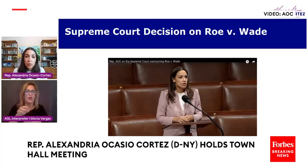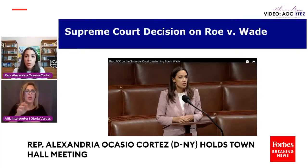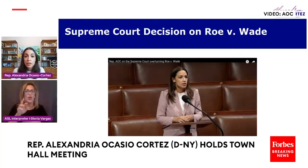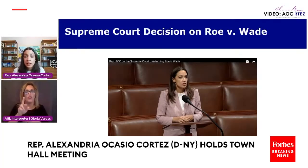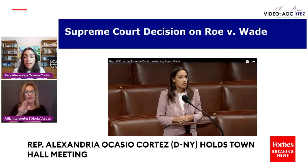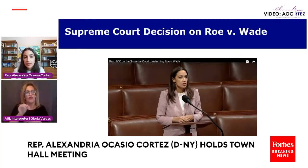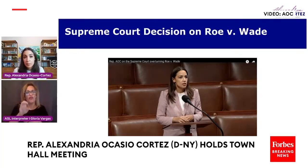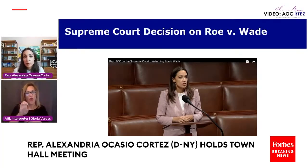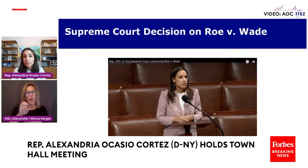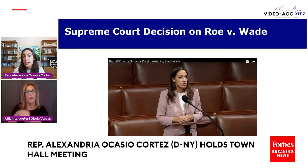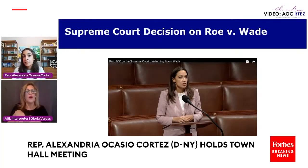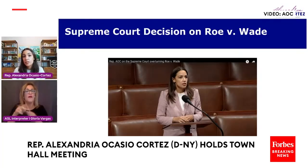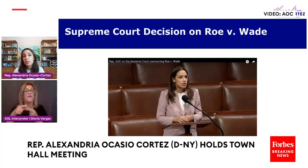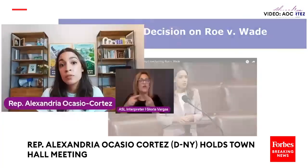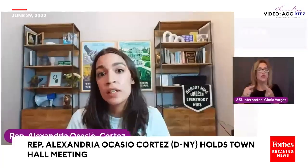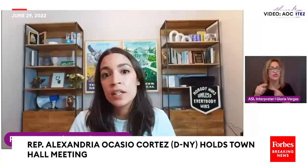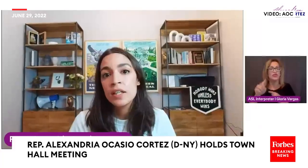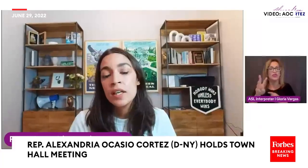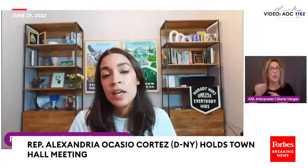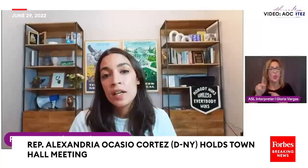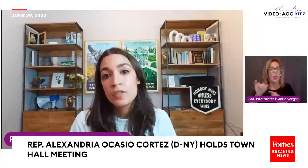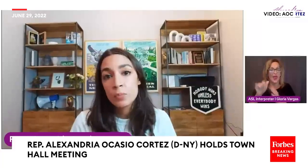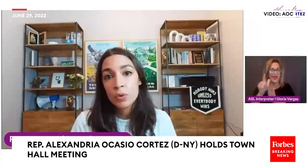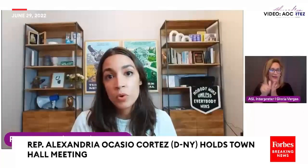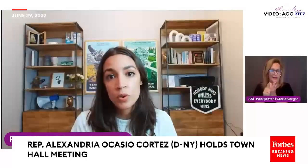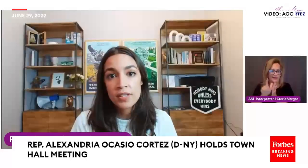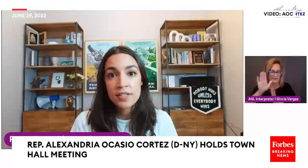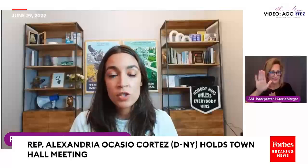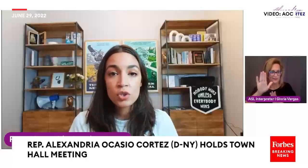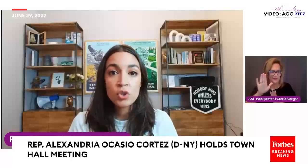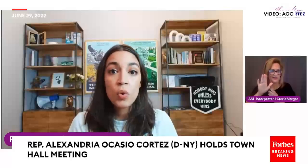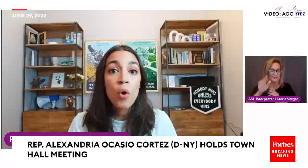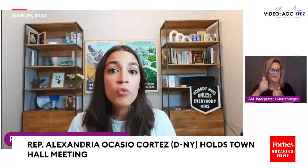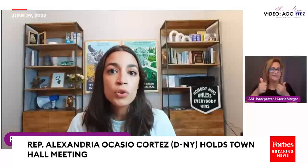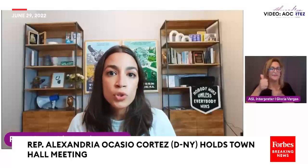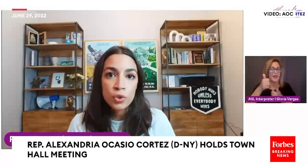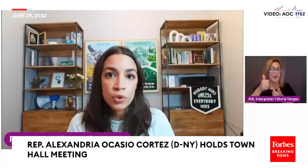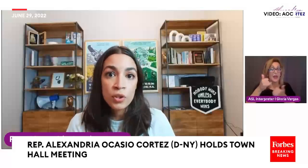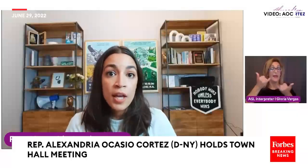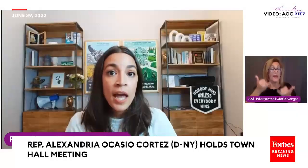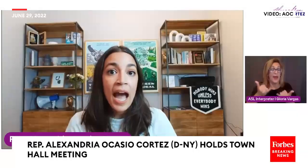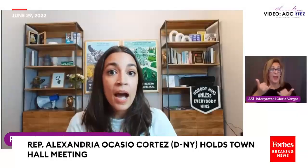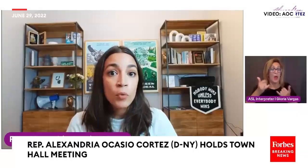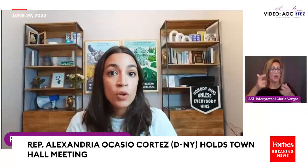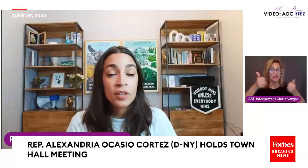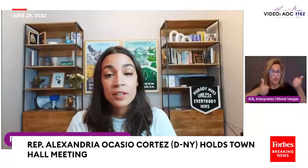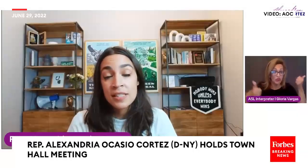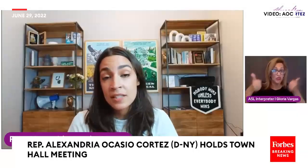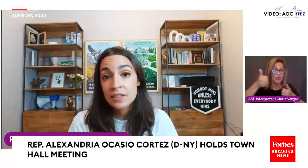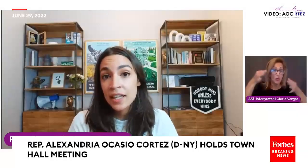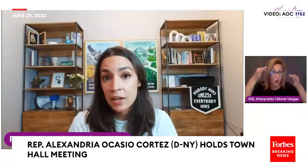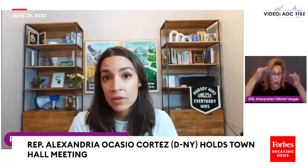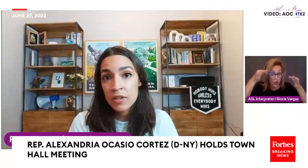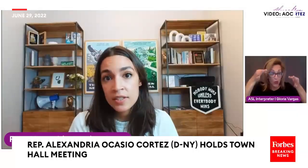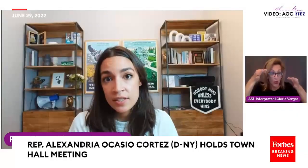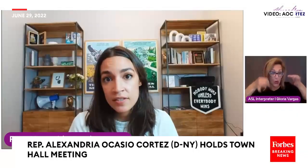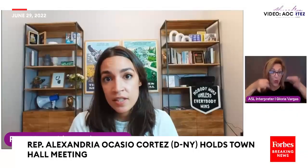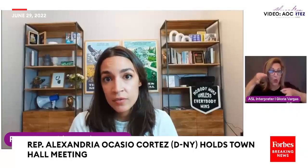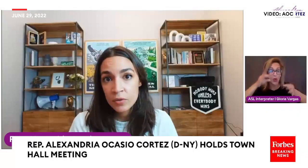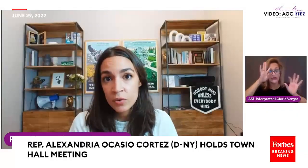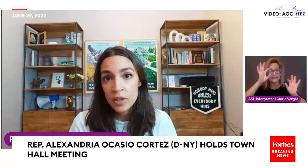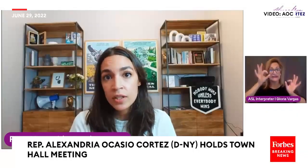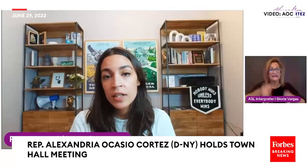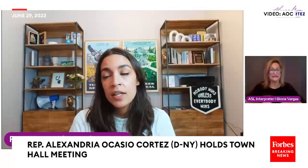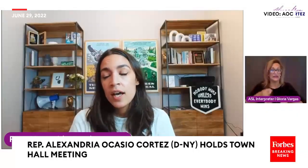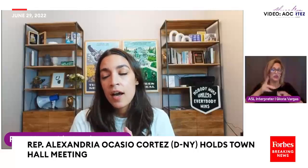the Supreme Court in the last couple of days, including the Supreme Court's decision to overturn our concealed carry laws in the